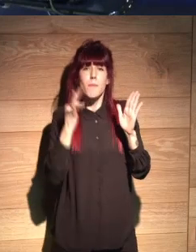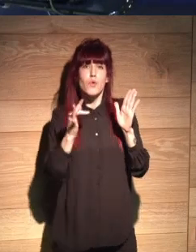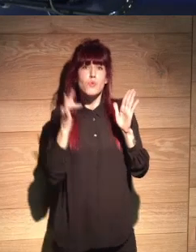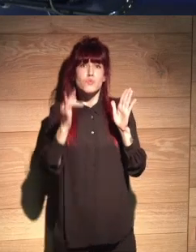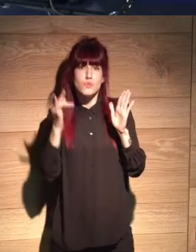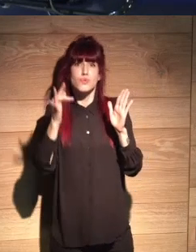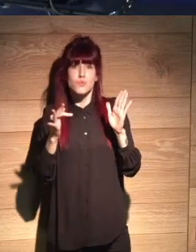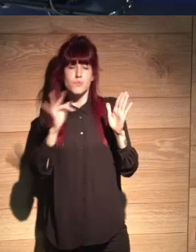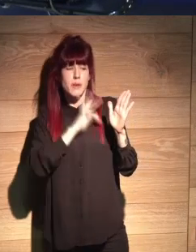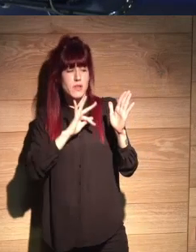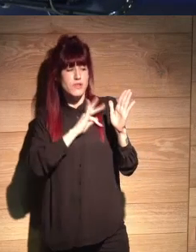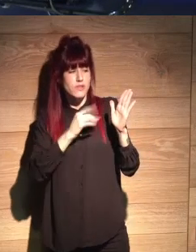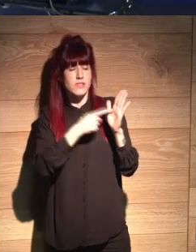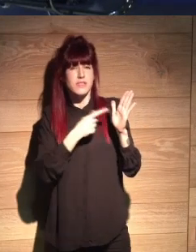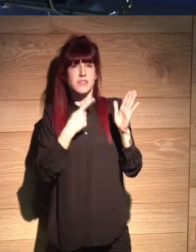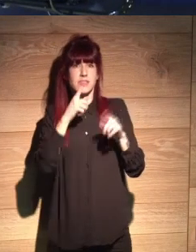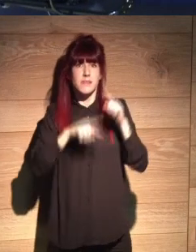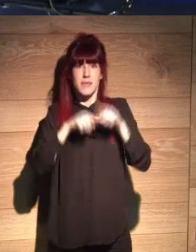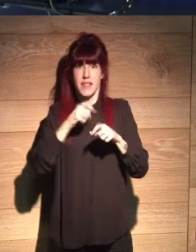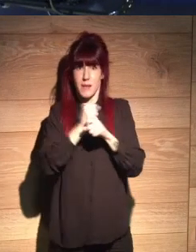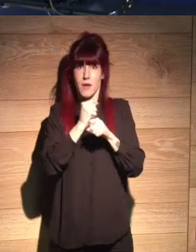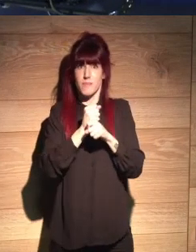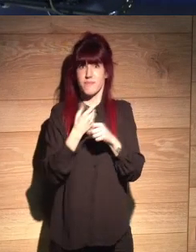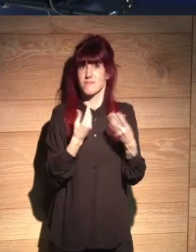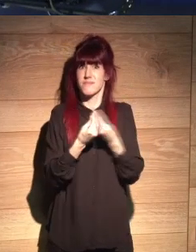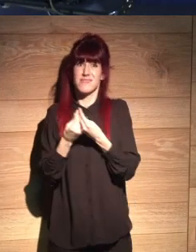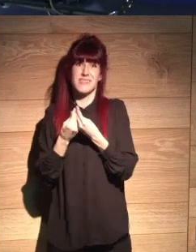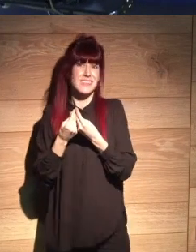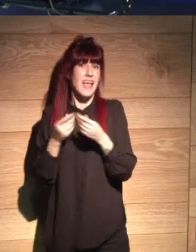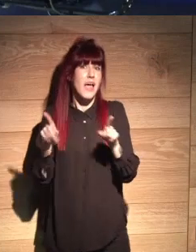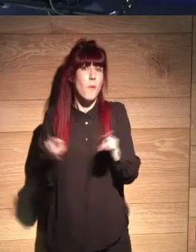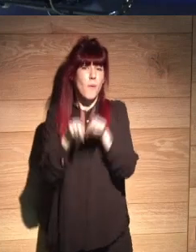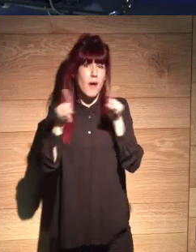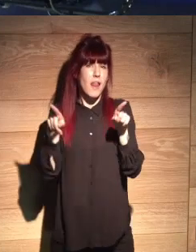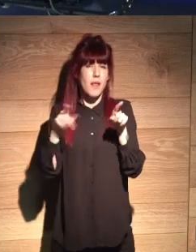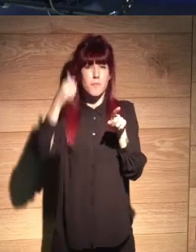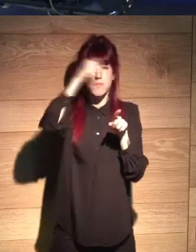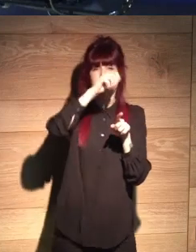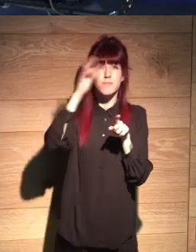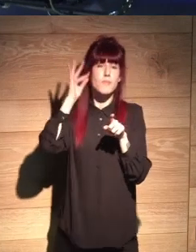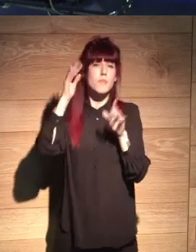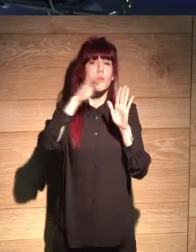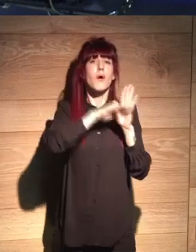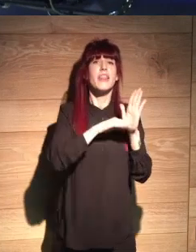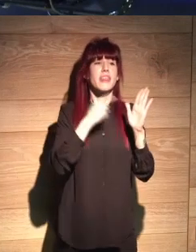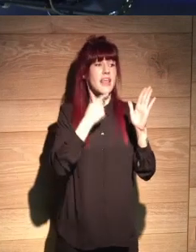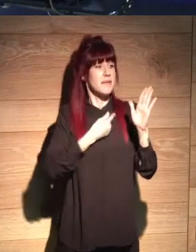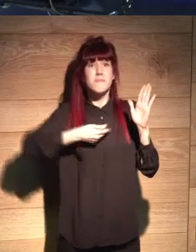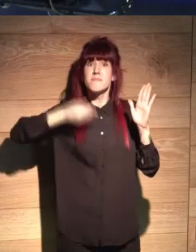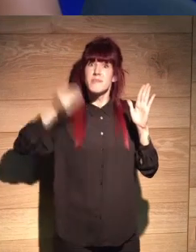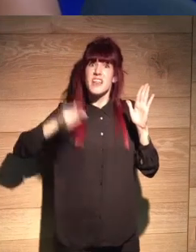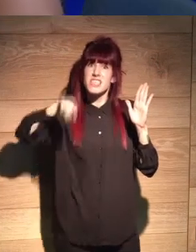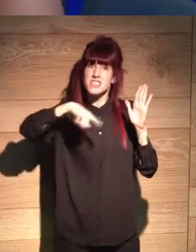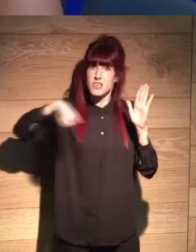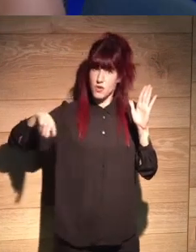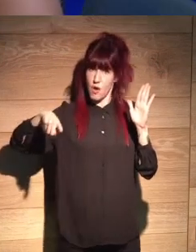with clearly defined KPIs is rewarding those merits, and it's not associated to the fact if it's a woman or a man. It's a program that defines if that